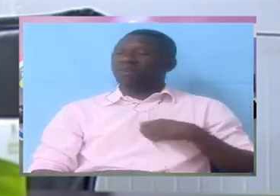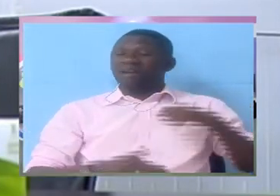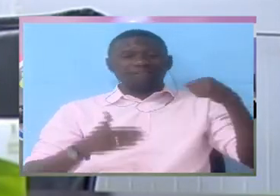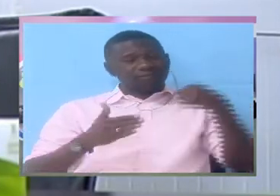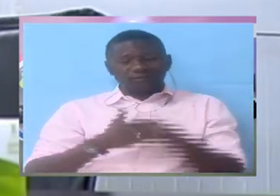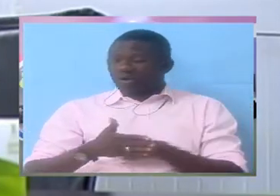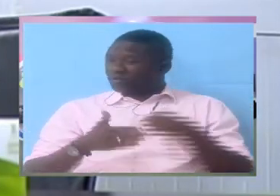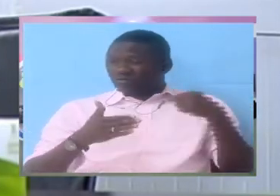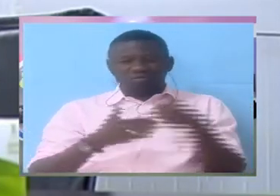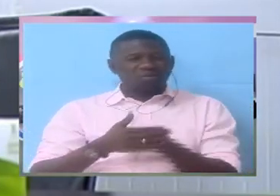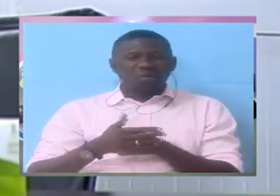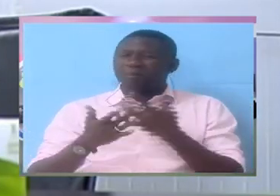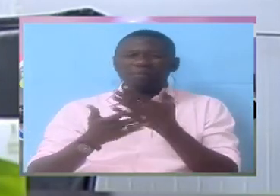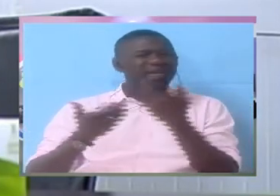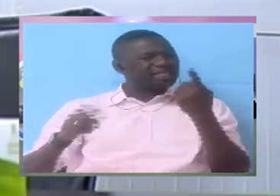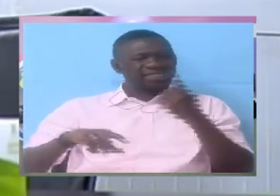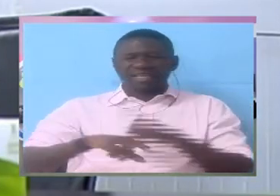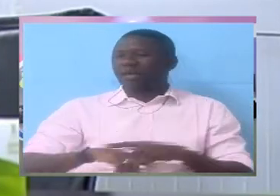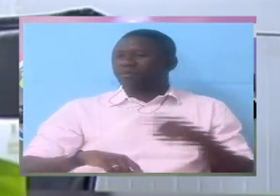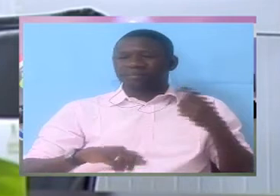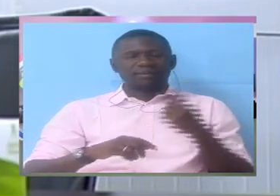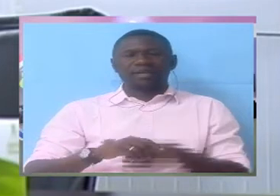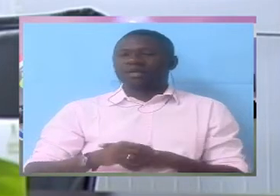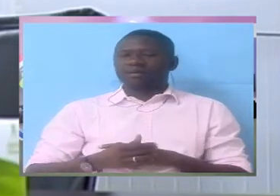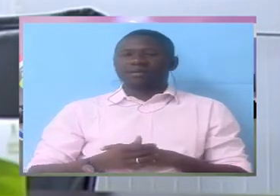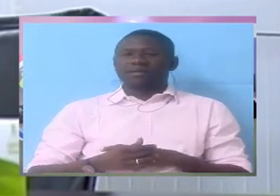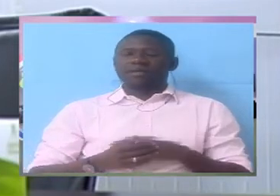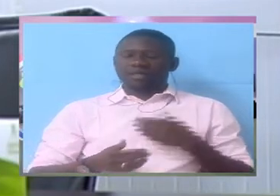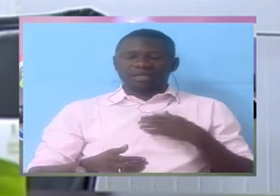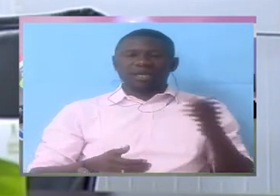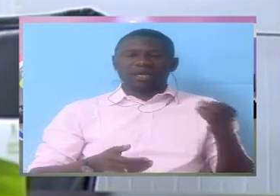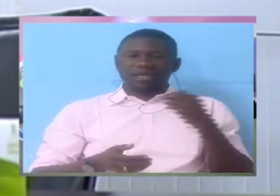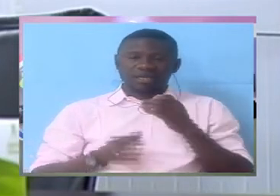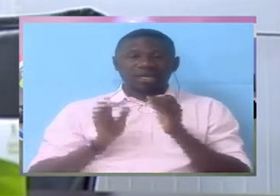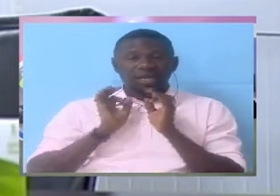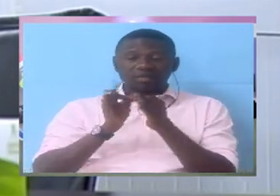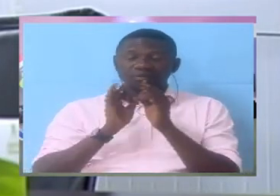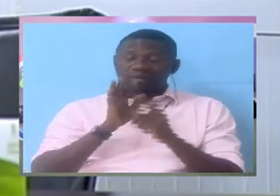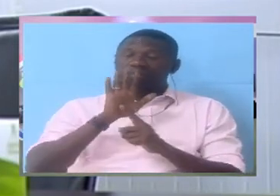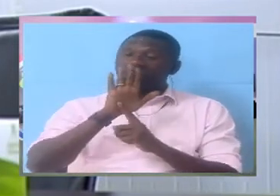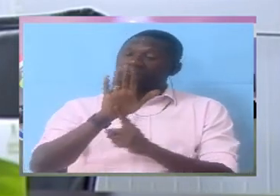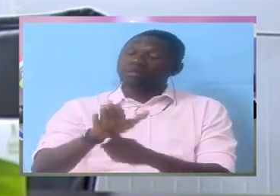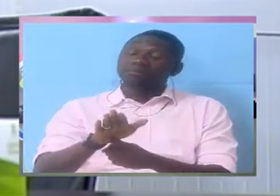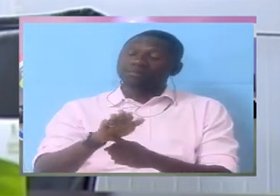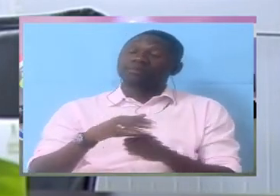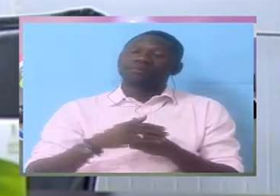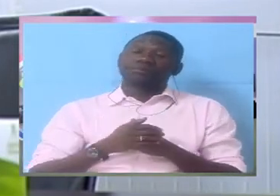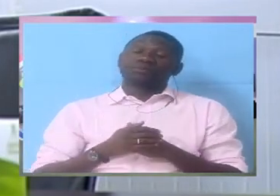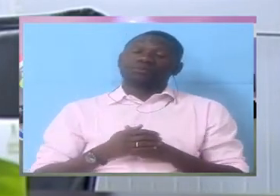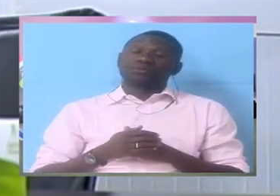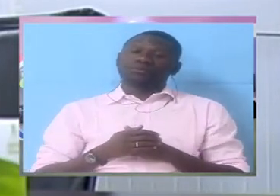nail. And I can come up with cases